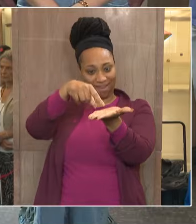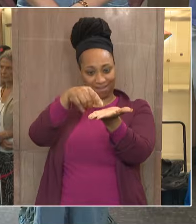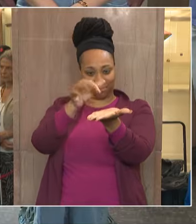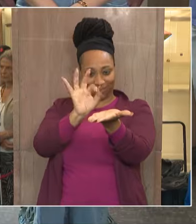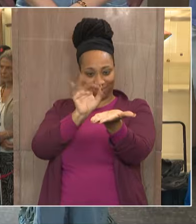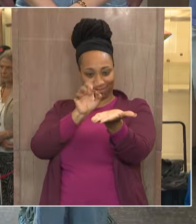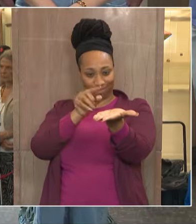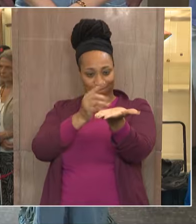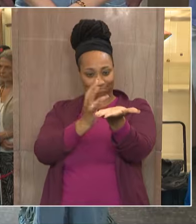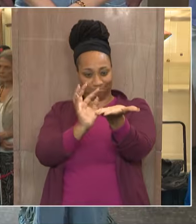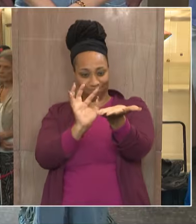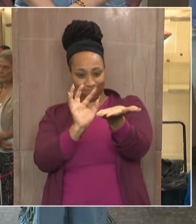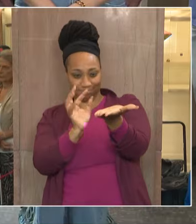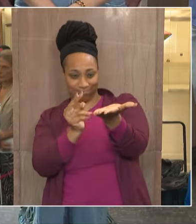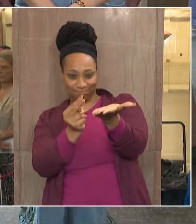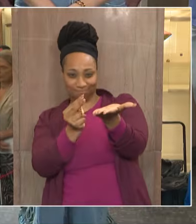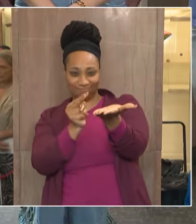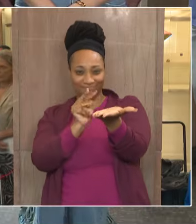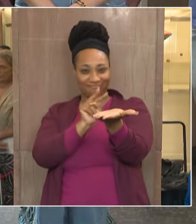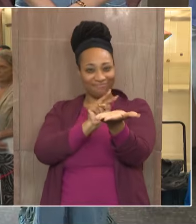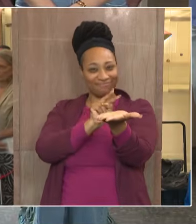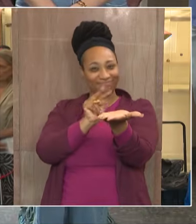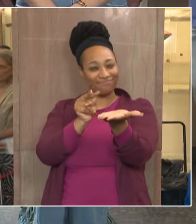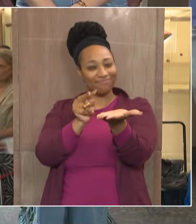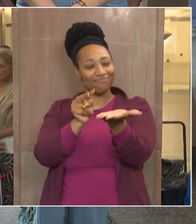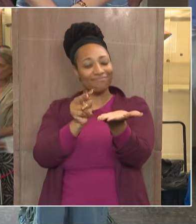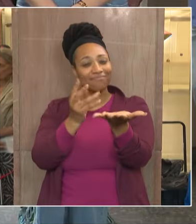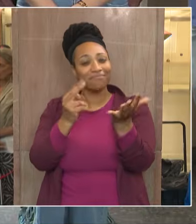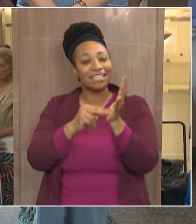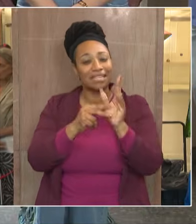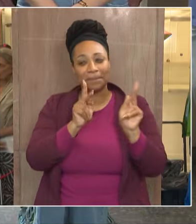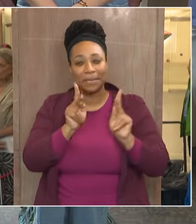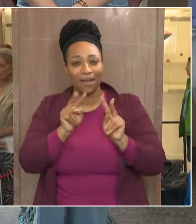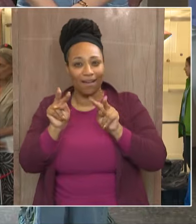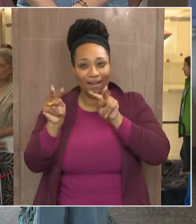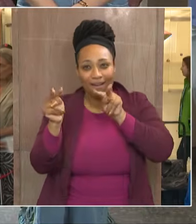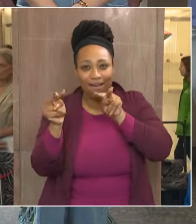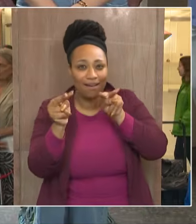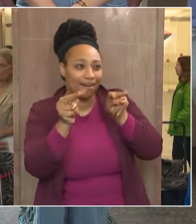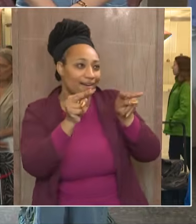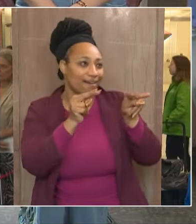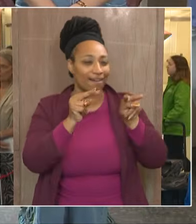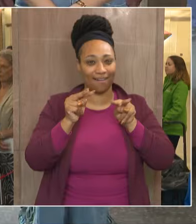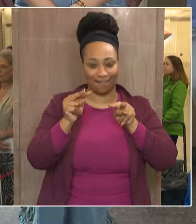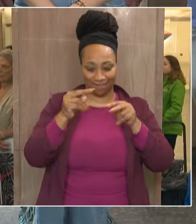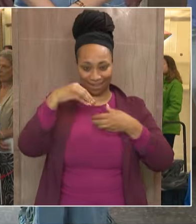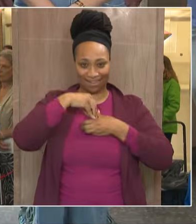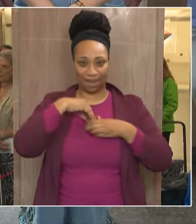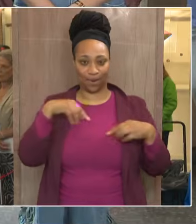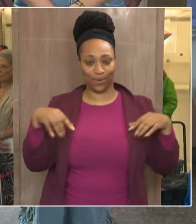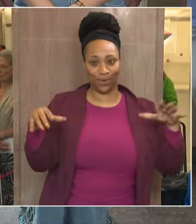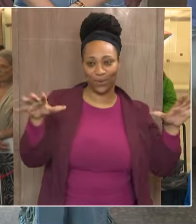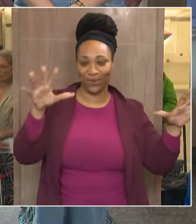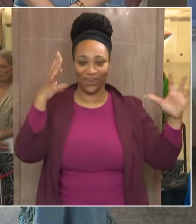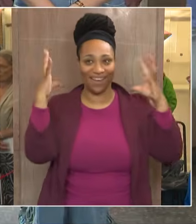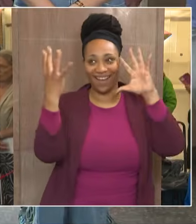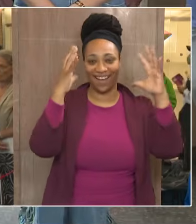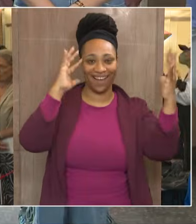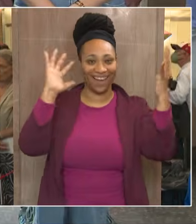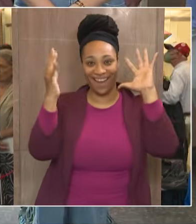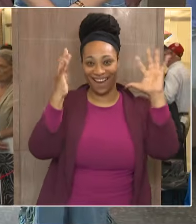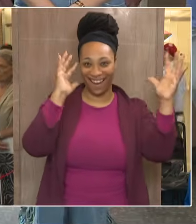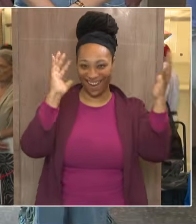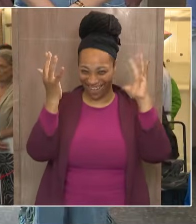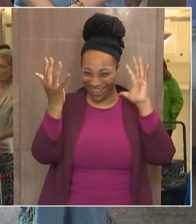as if becoming the motion of the toy. Spin evokes a sense of childlike joy and movement, creating a moment